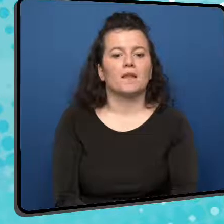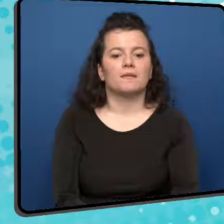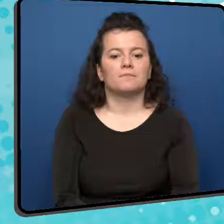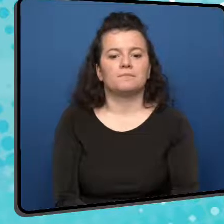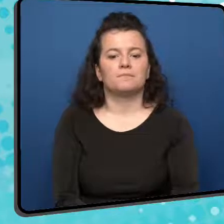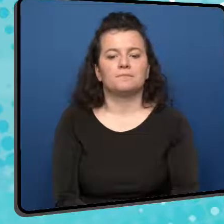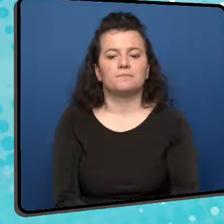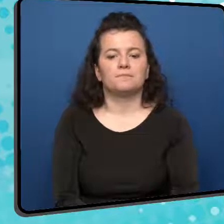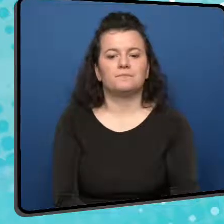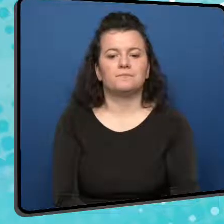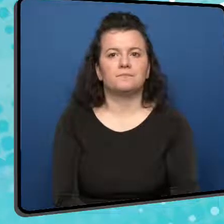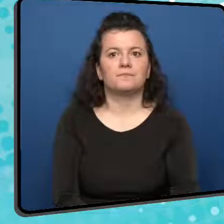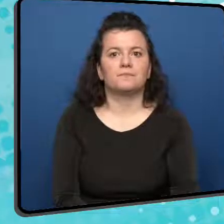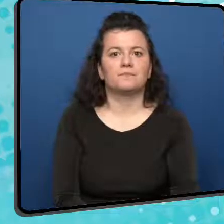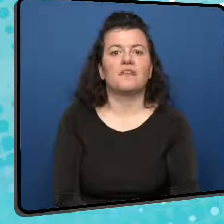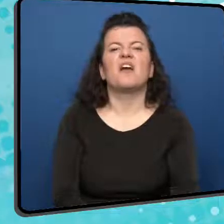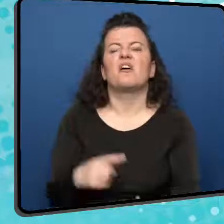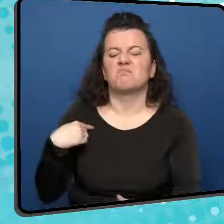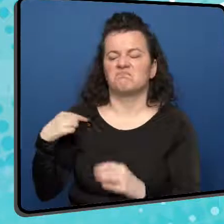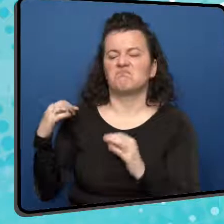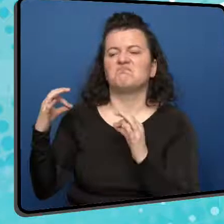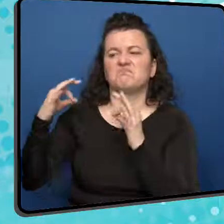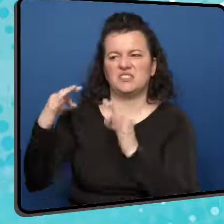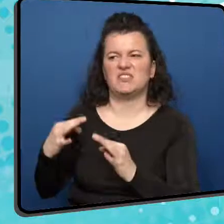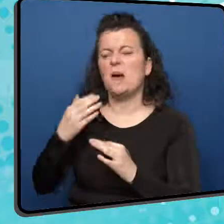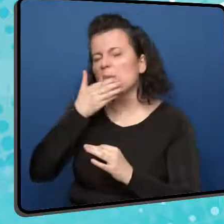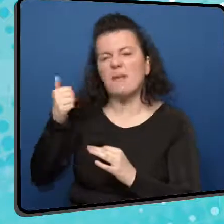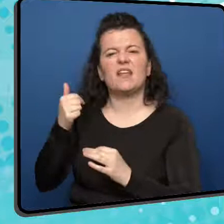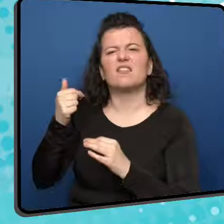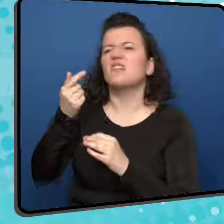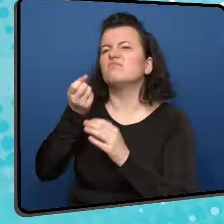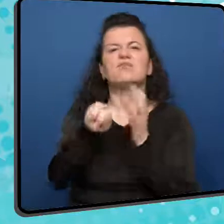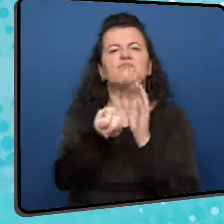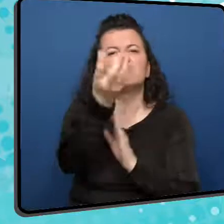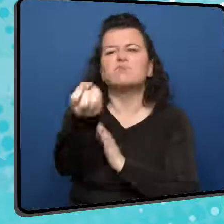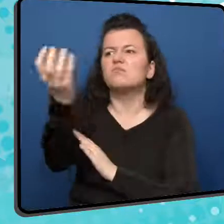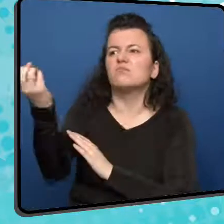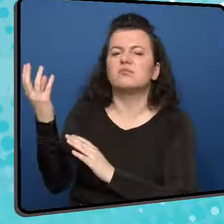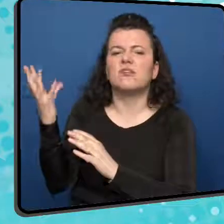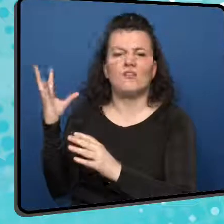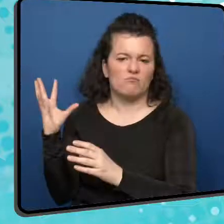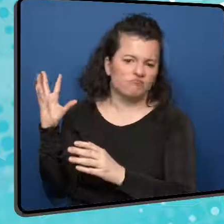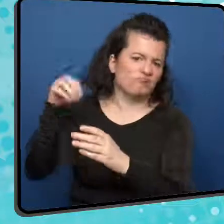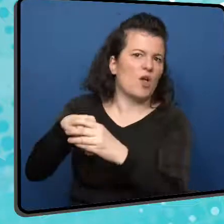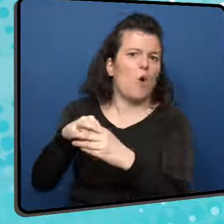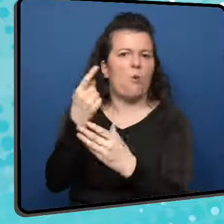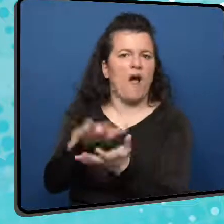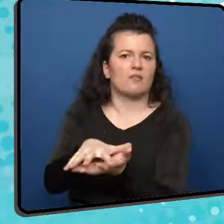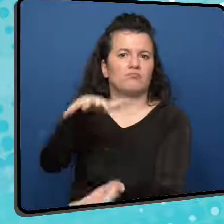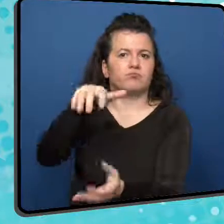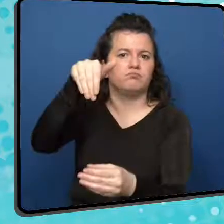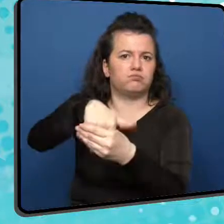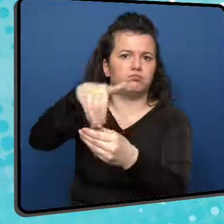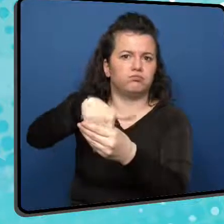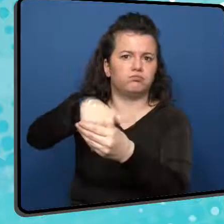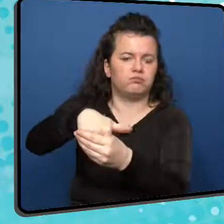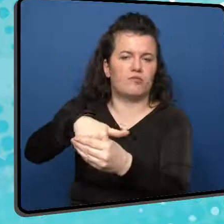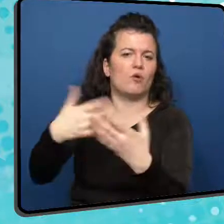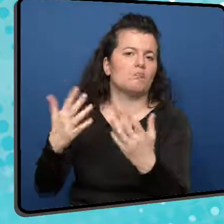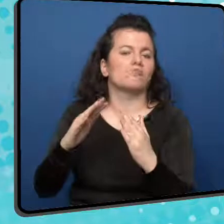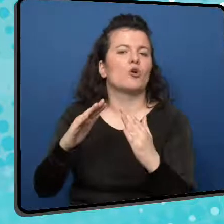to the point that yes, we should have a single repository for Bot Framework community resources. So we found